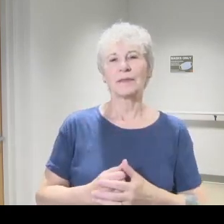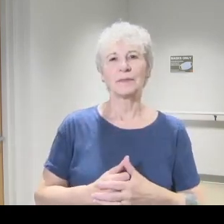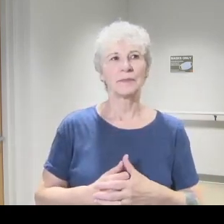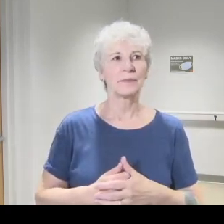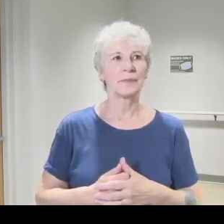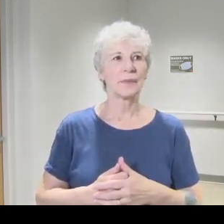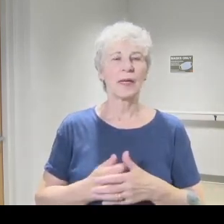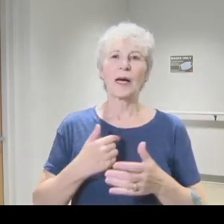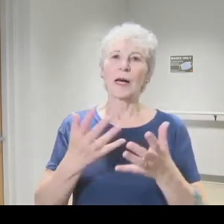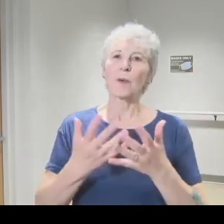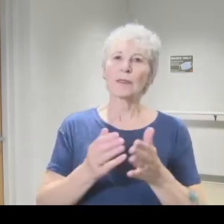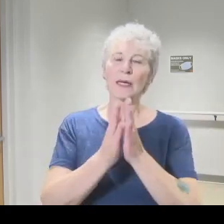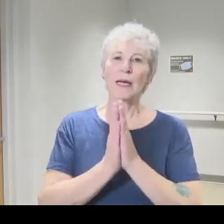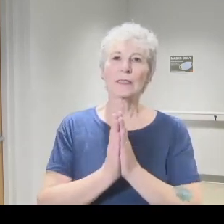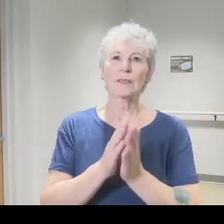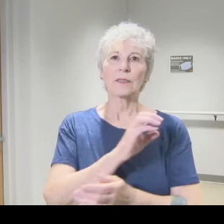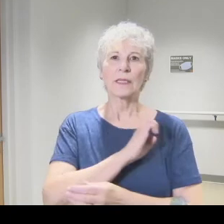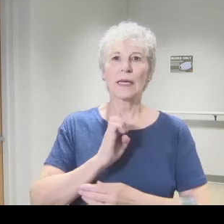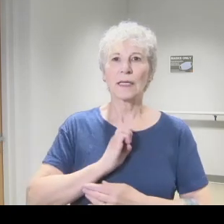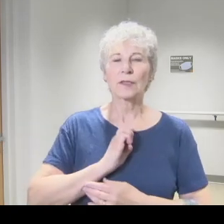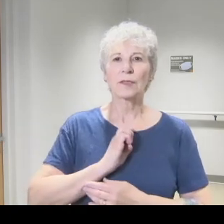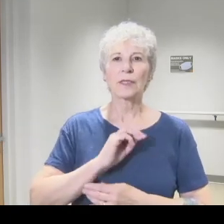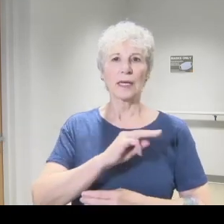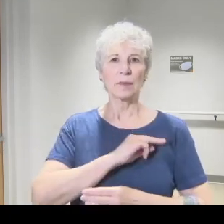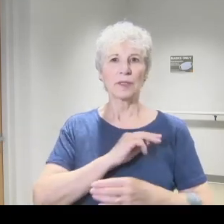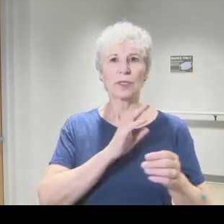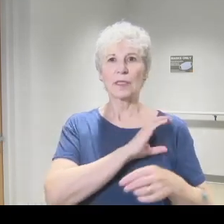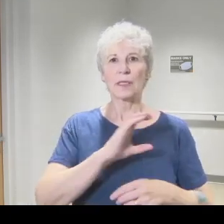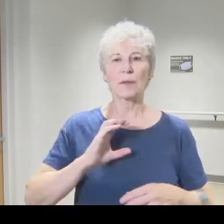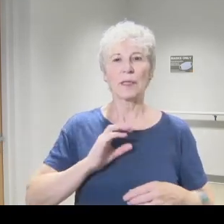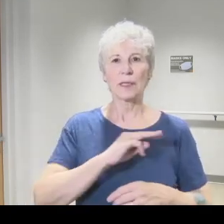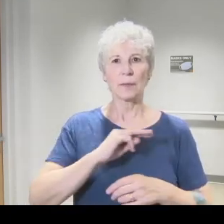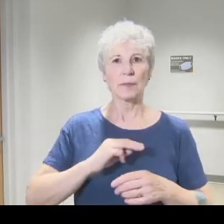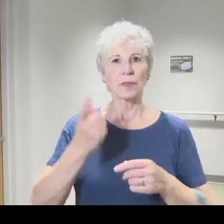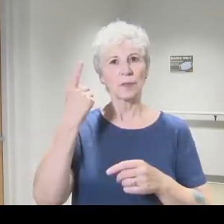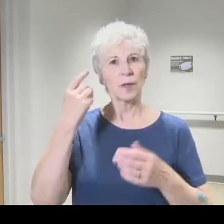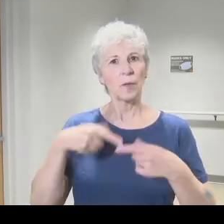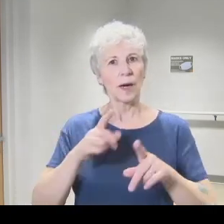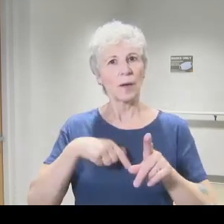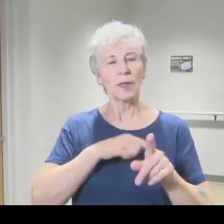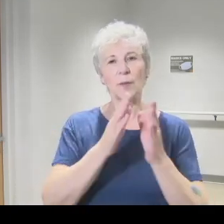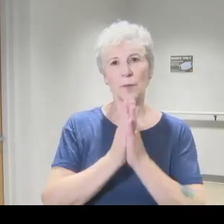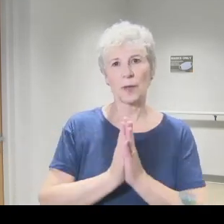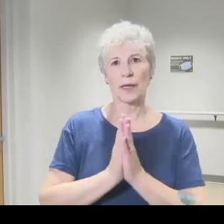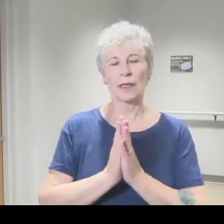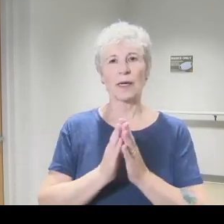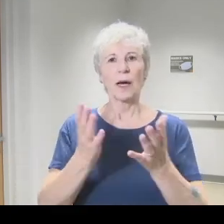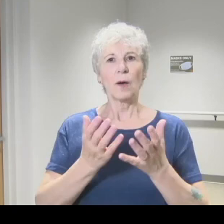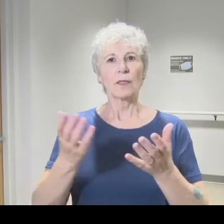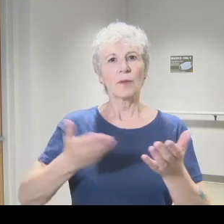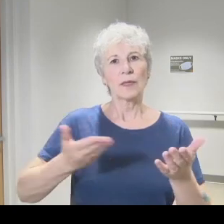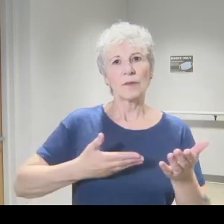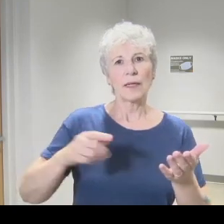And I would like to ask the elders and mission committee members to come on up. We're going to pray for the Windlers. And while they come, I wanted to invite all of